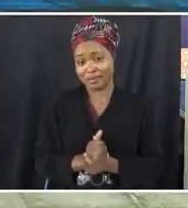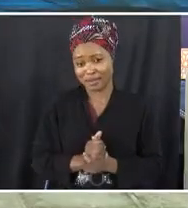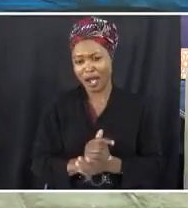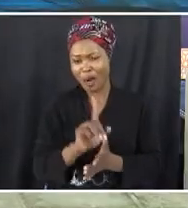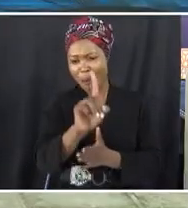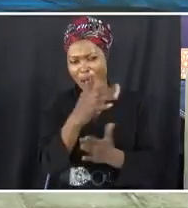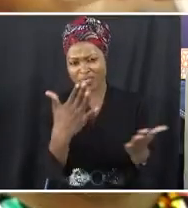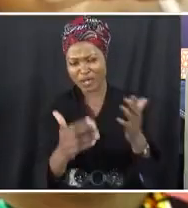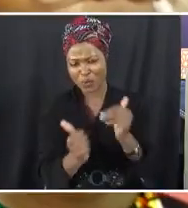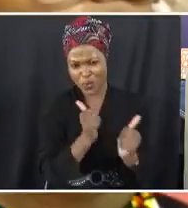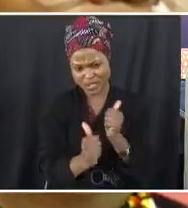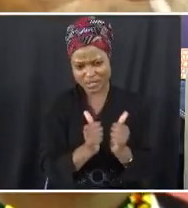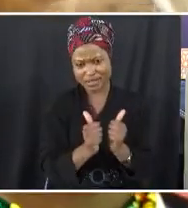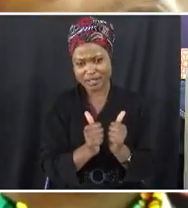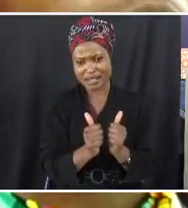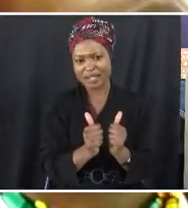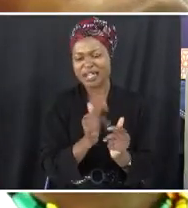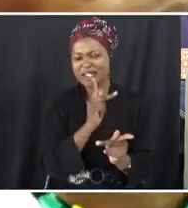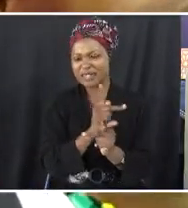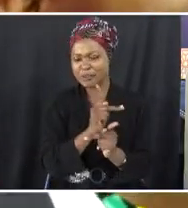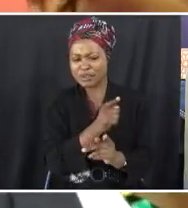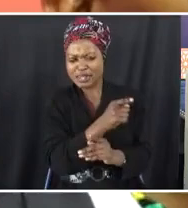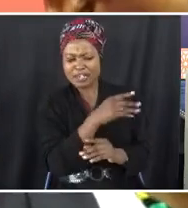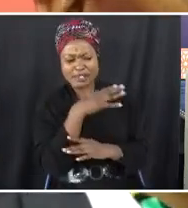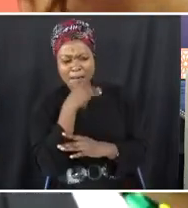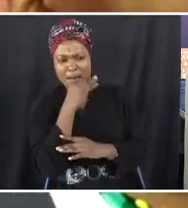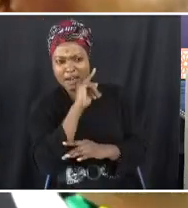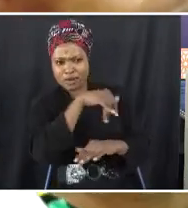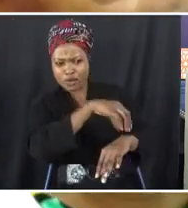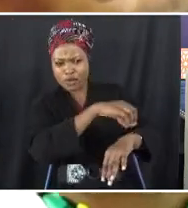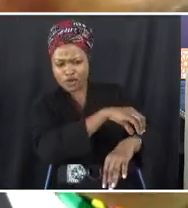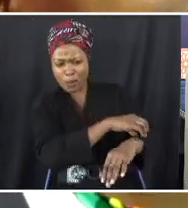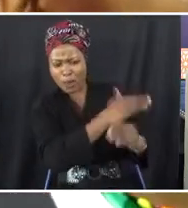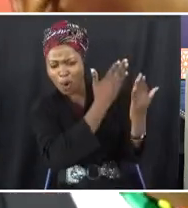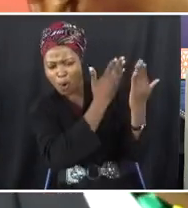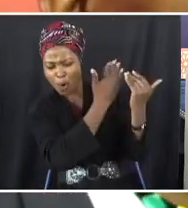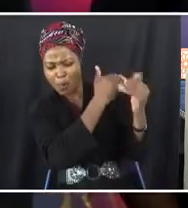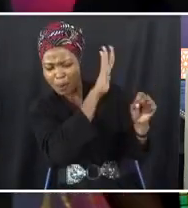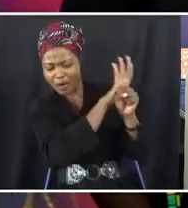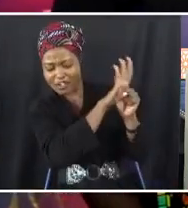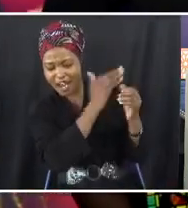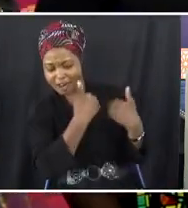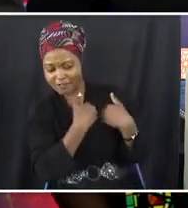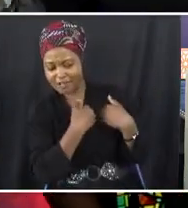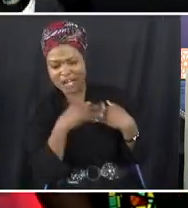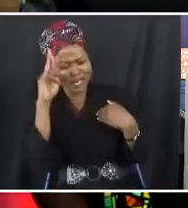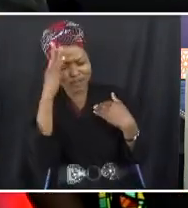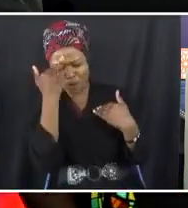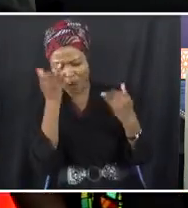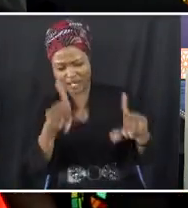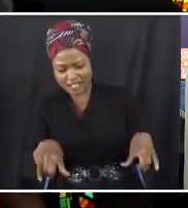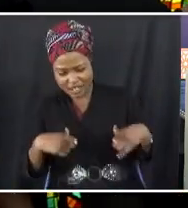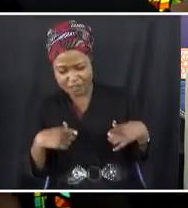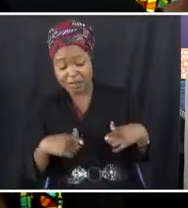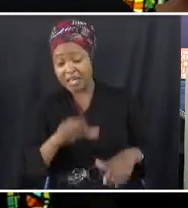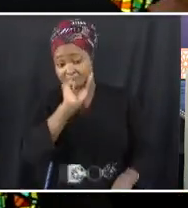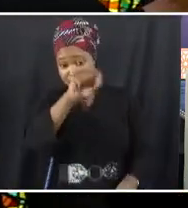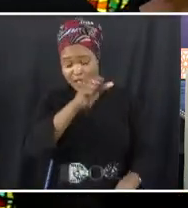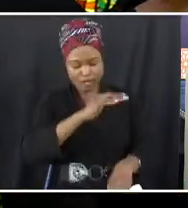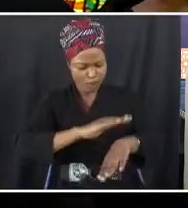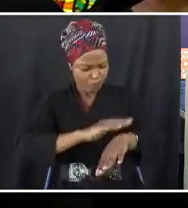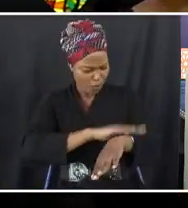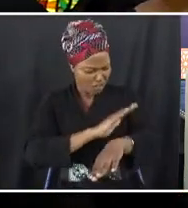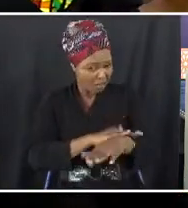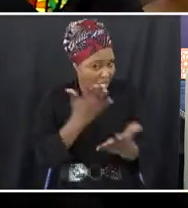one thing that keeps Job hopeful and with a reason to live is that even though his skin and flesh